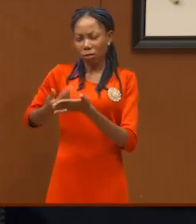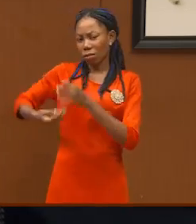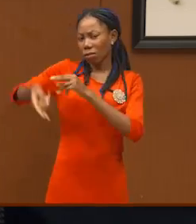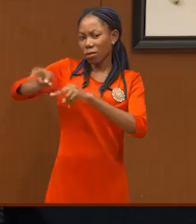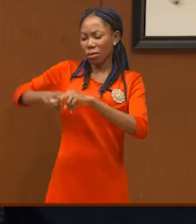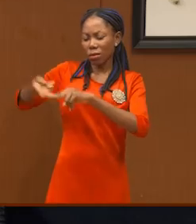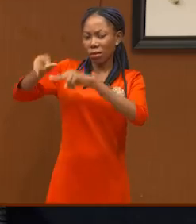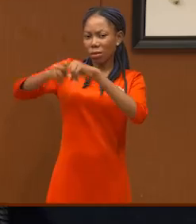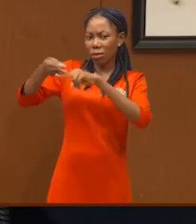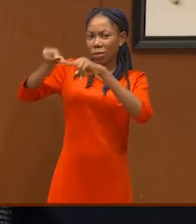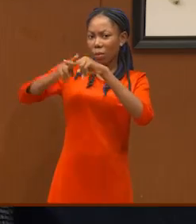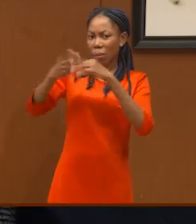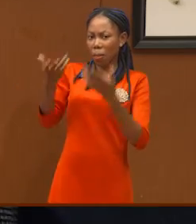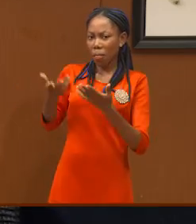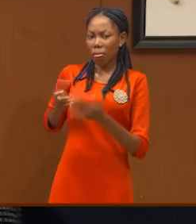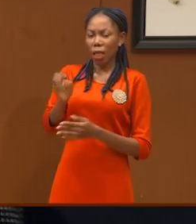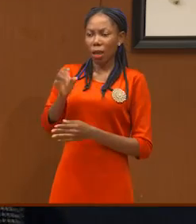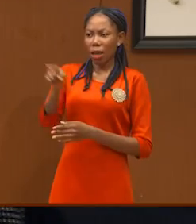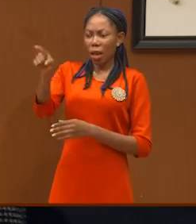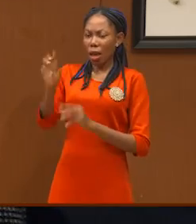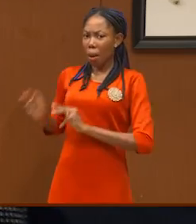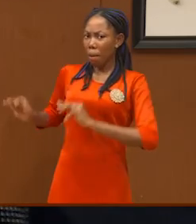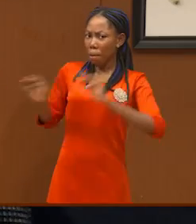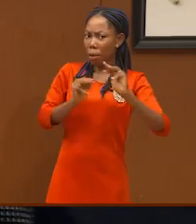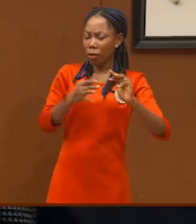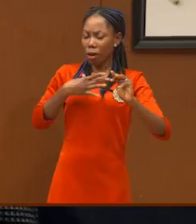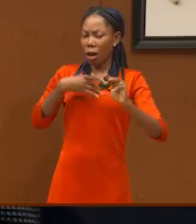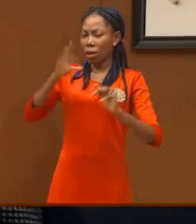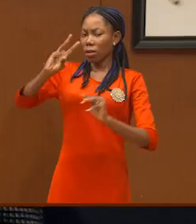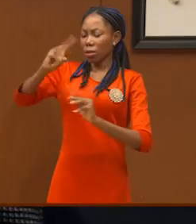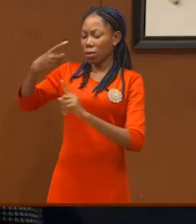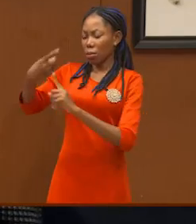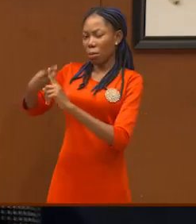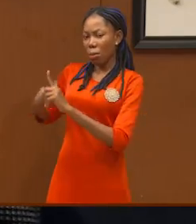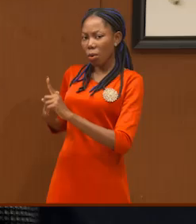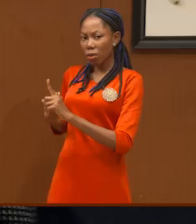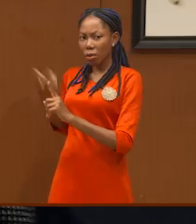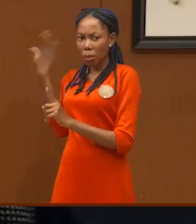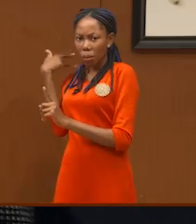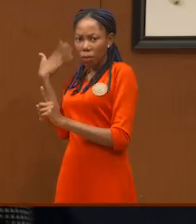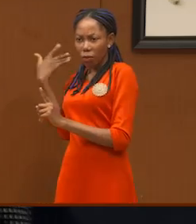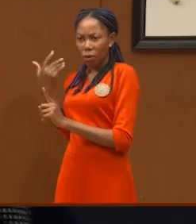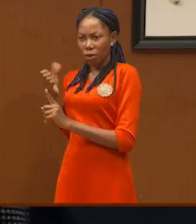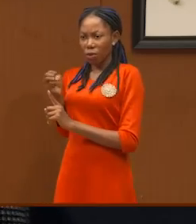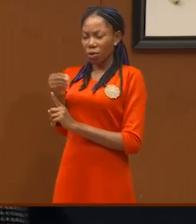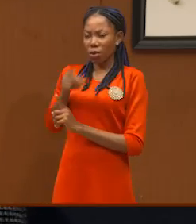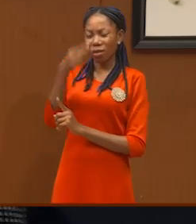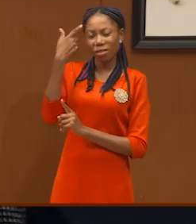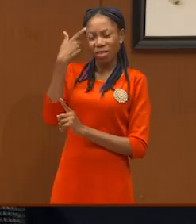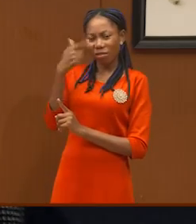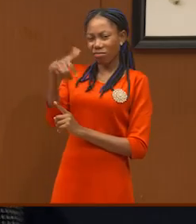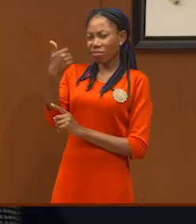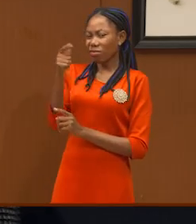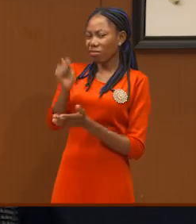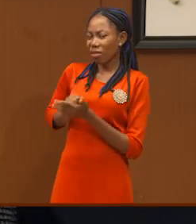I think he left my house almost 6 months ago now. He hasn't made any attempt at all. So I don't think that 10,000 is even